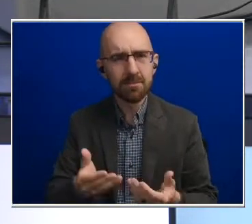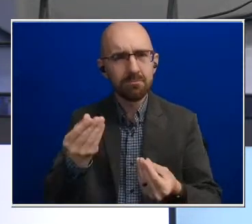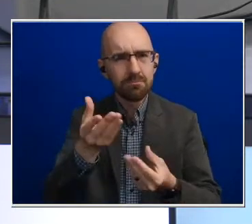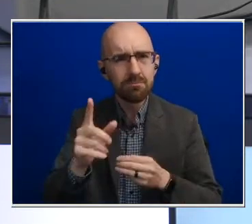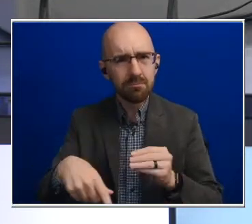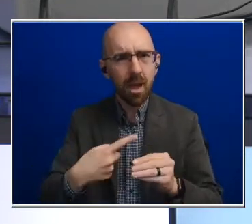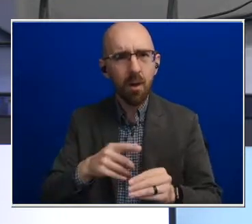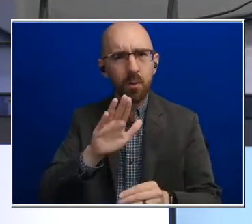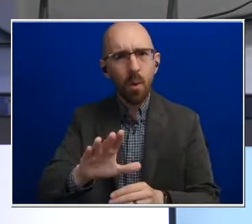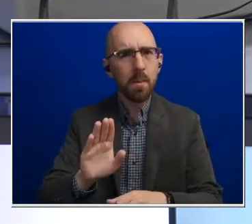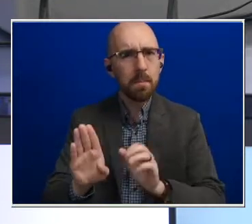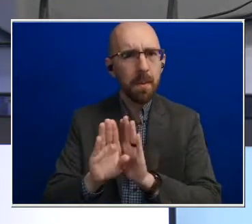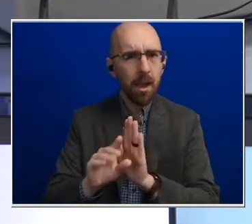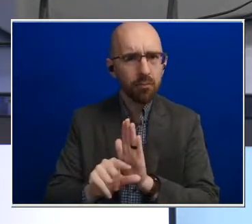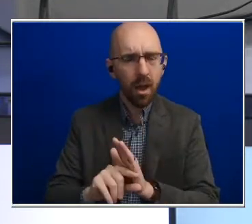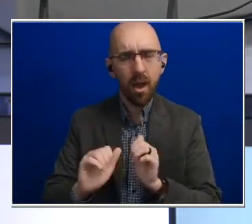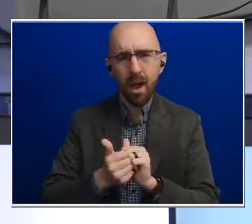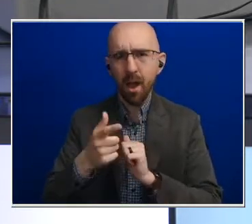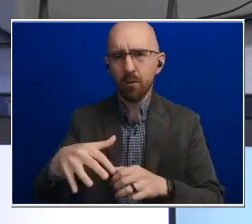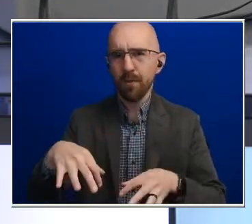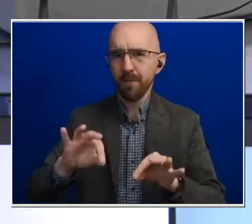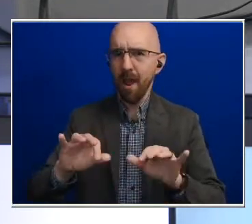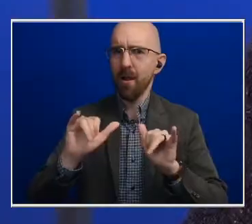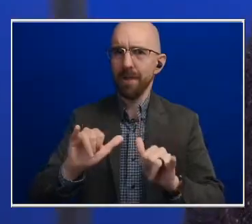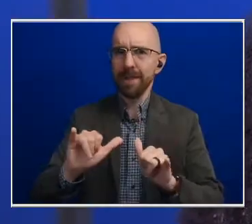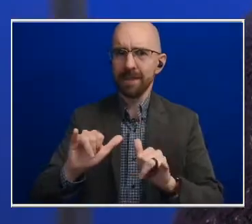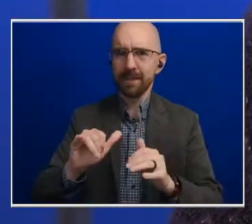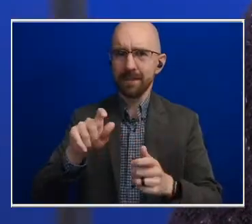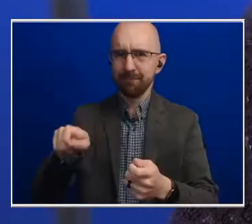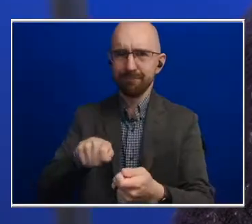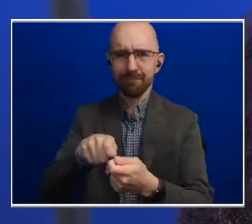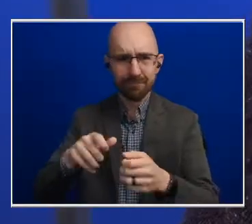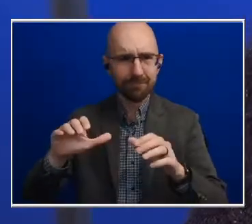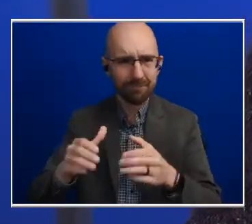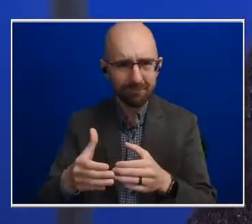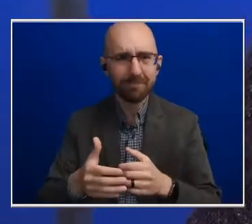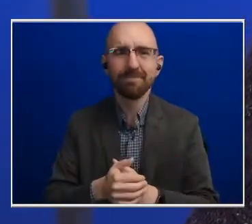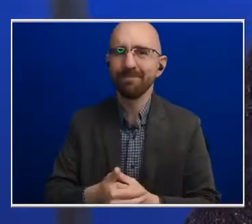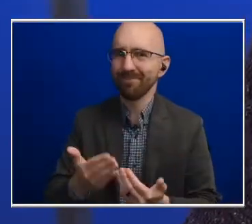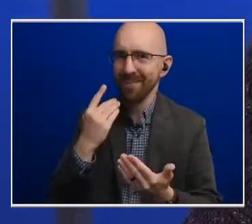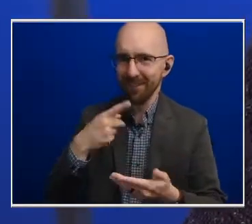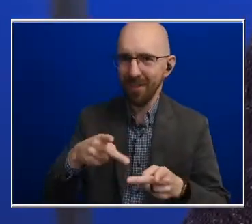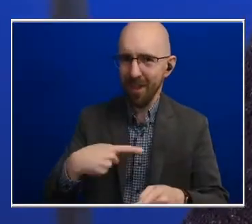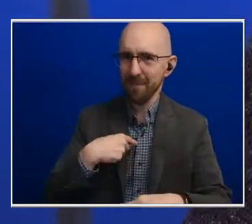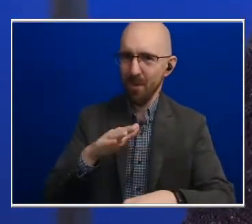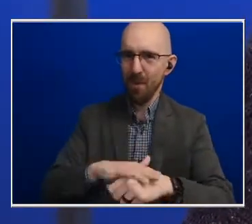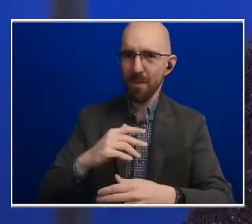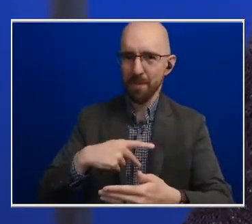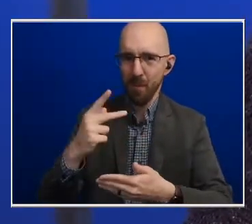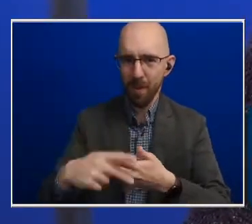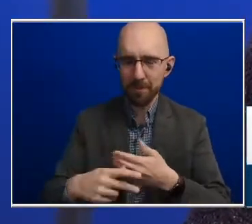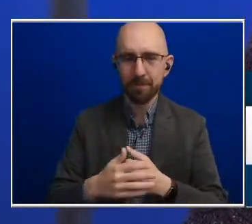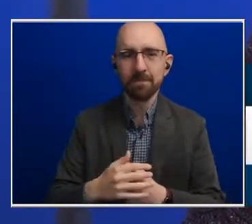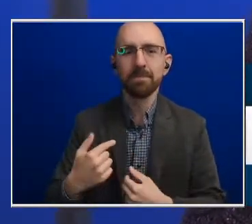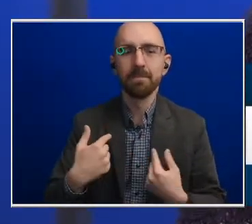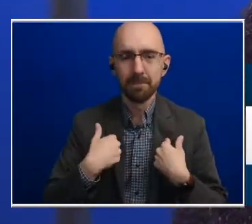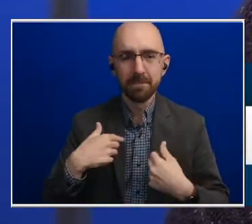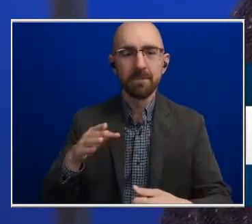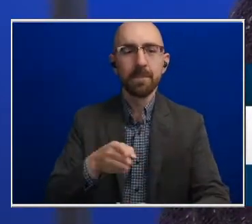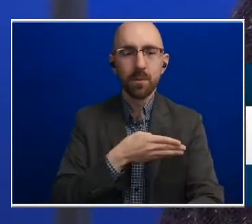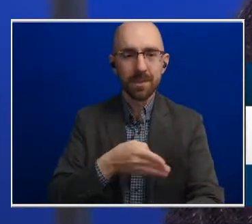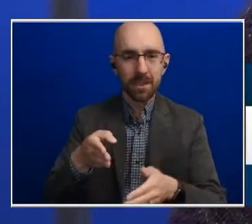and tell us how you found this niche. Well, thank you, Dr. Stites, for having me on the program. I am a musician scientist. I'm a